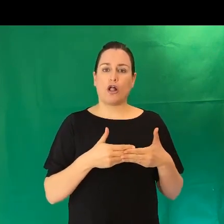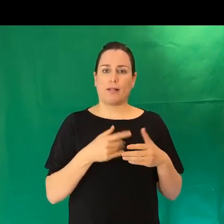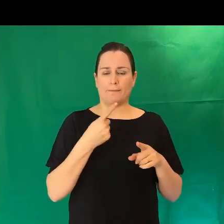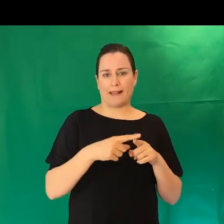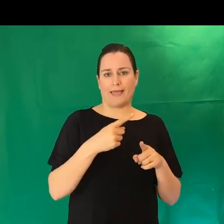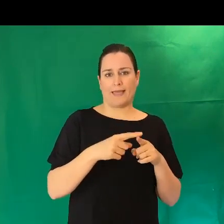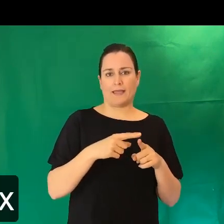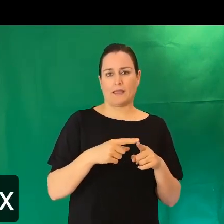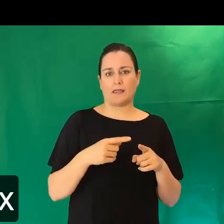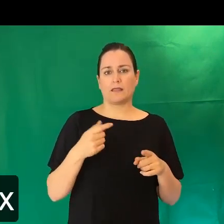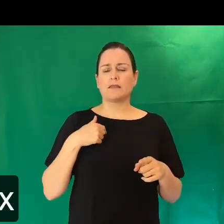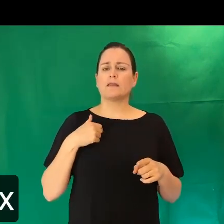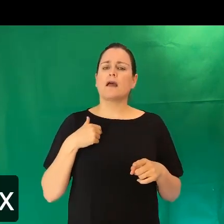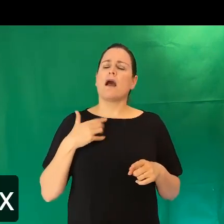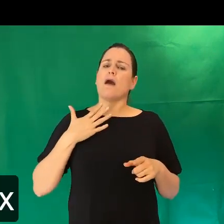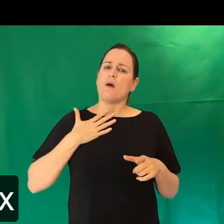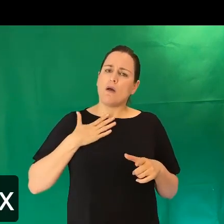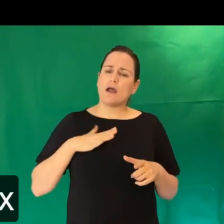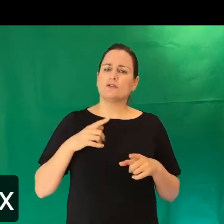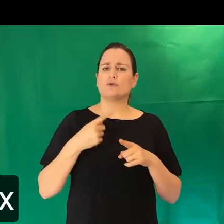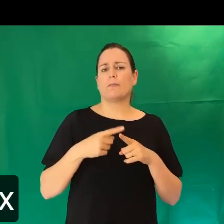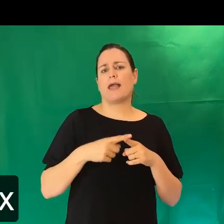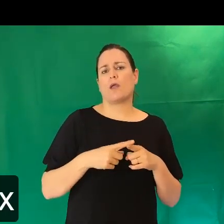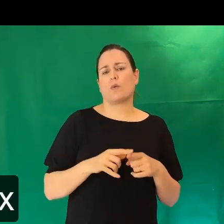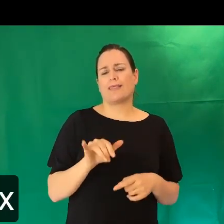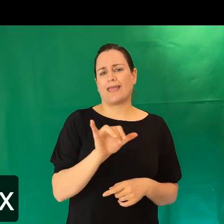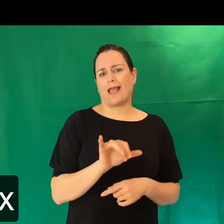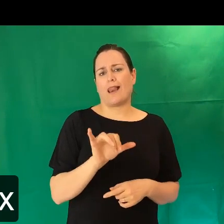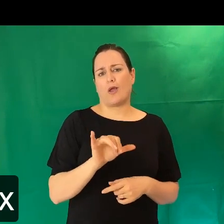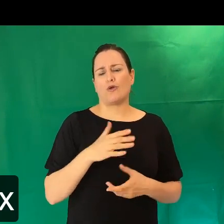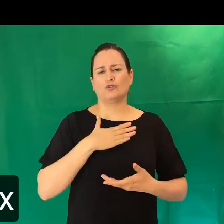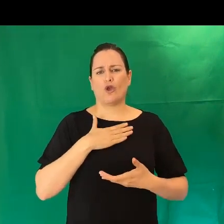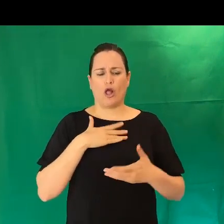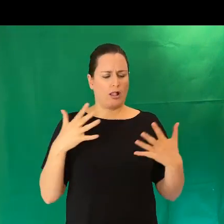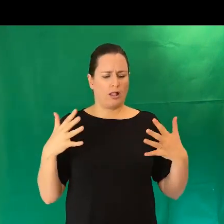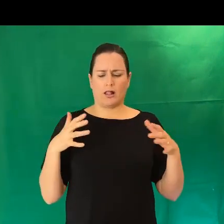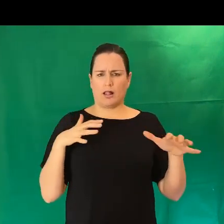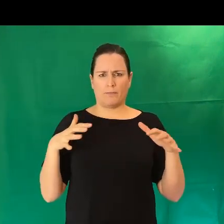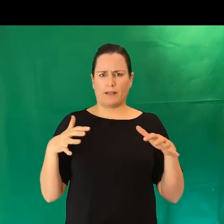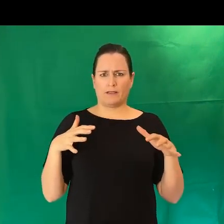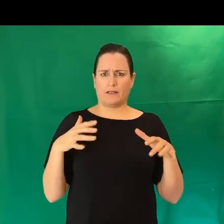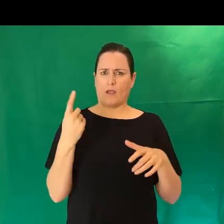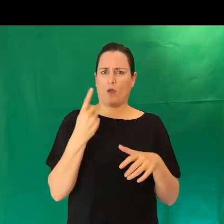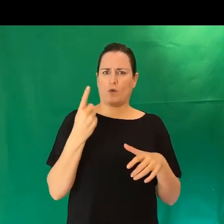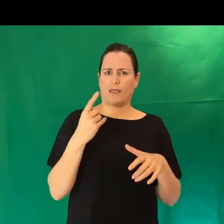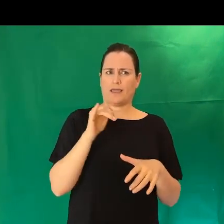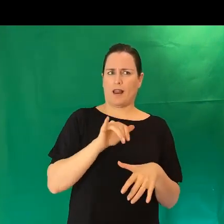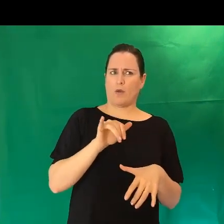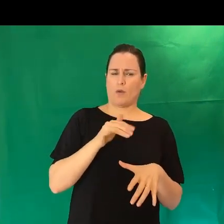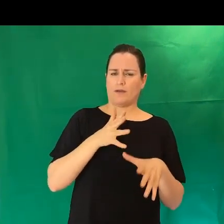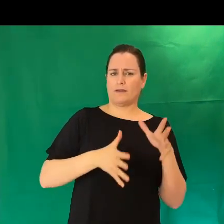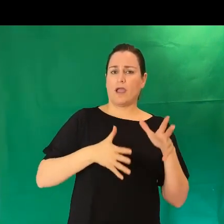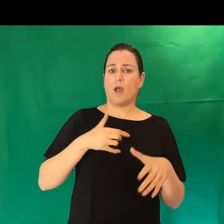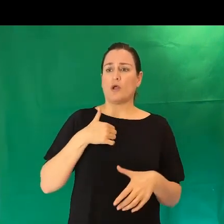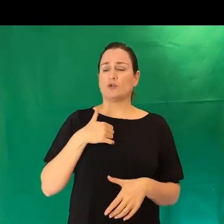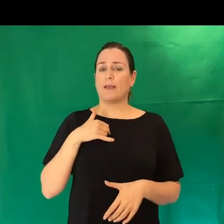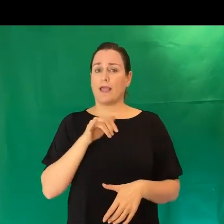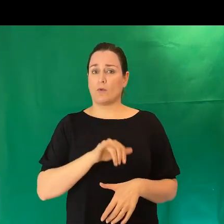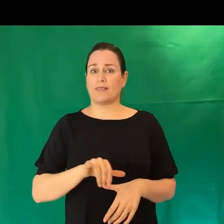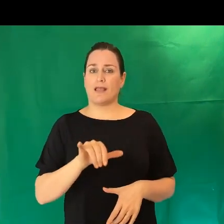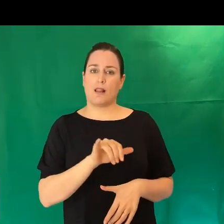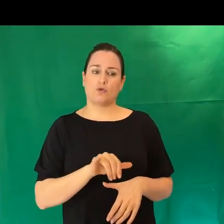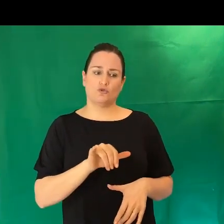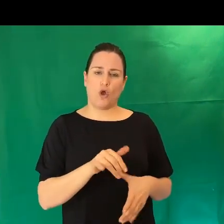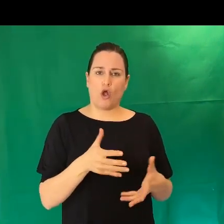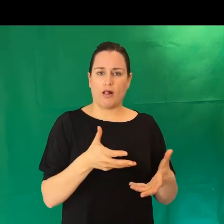proposition, I want to play with the yellow doll. It is the most complex form of code blending since both modalities are